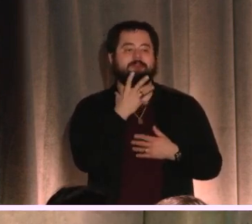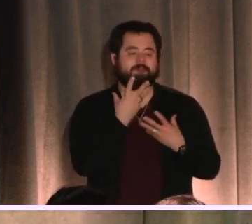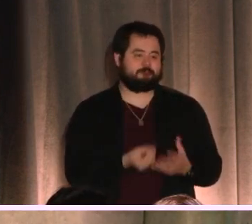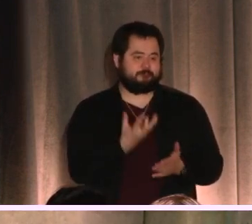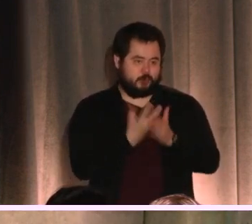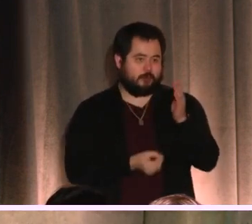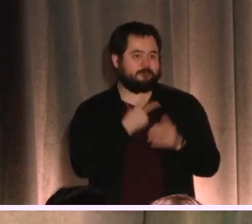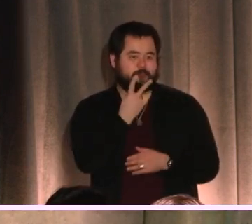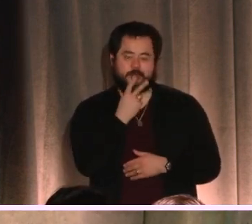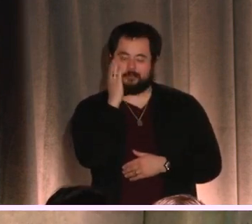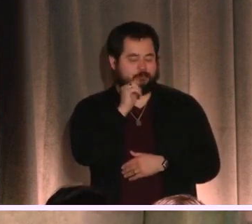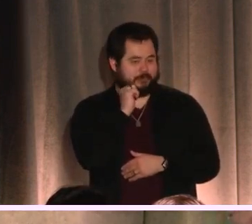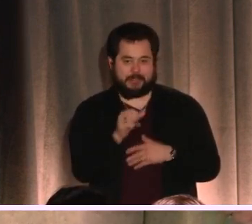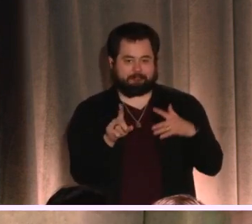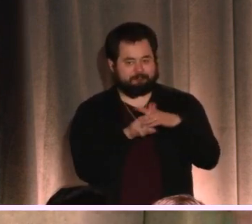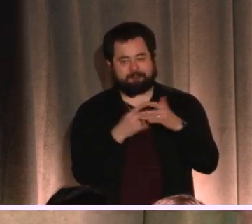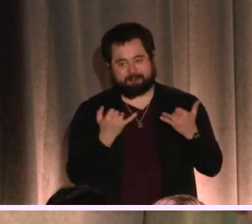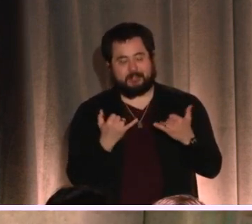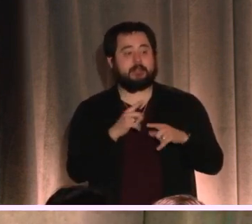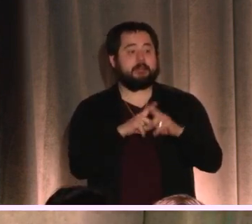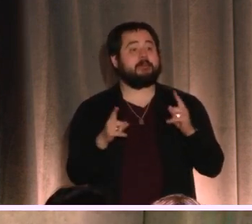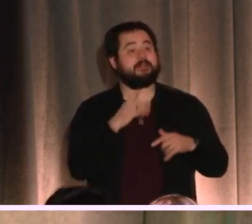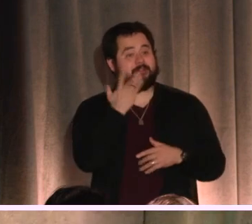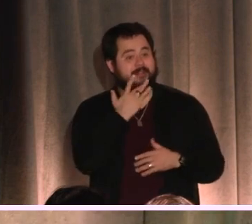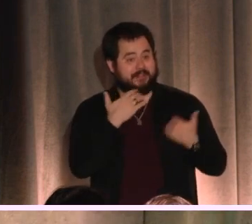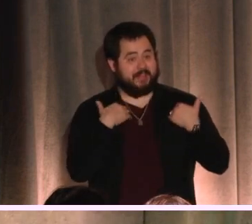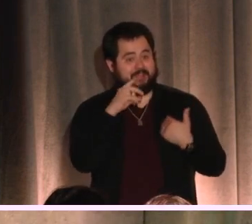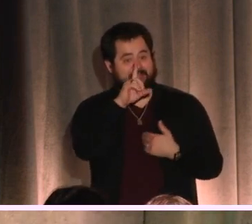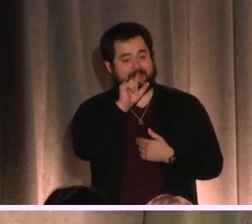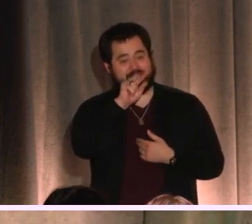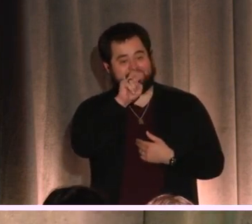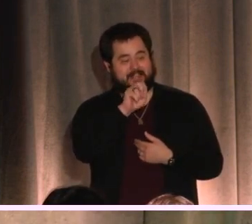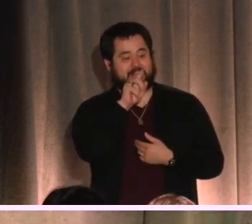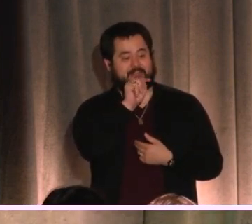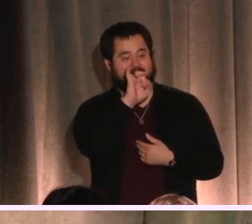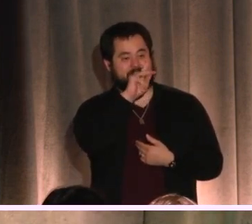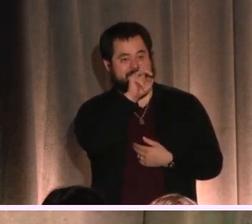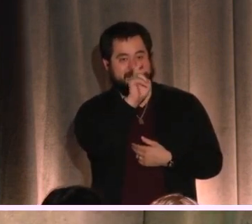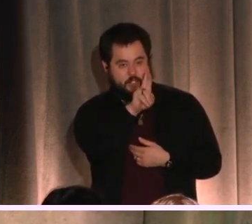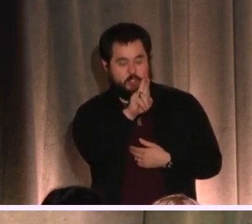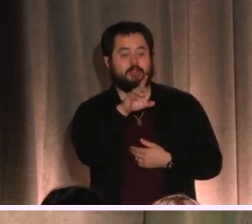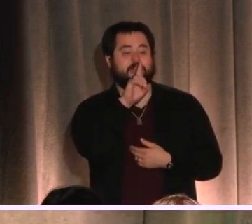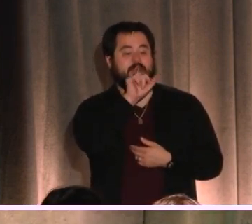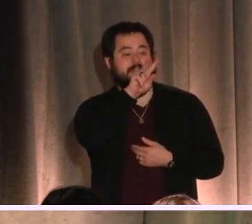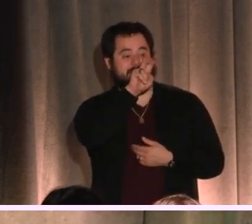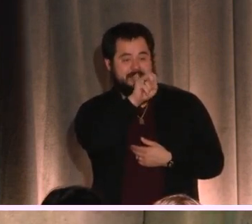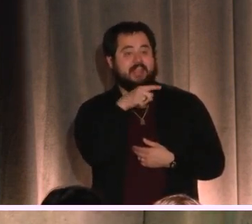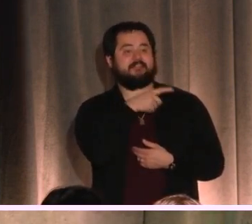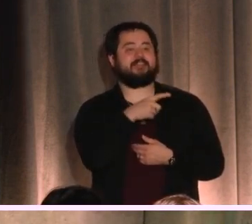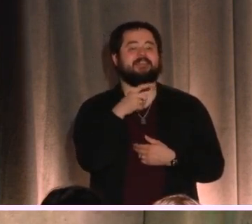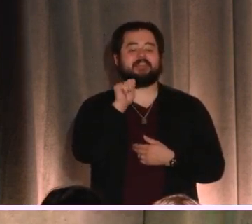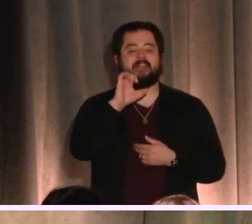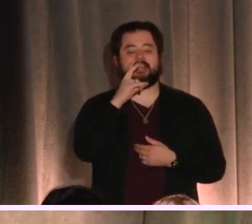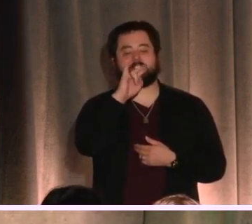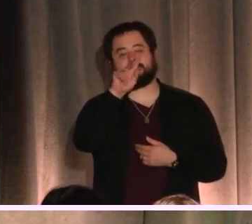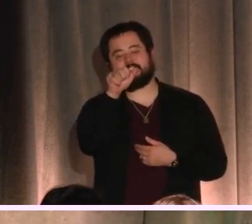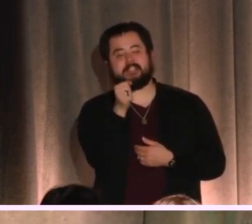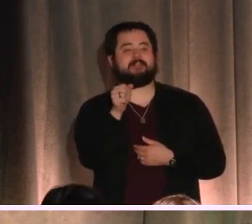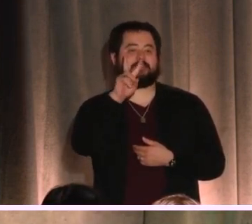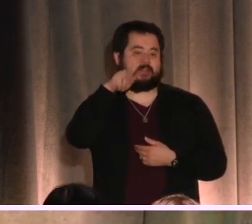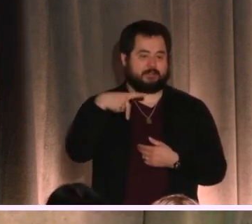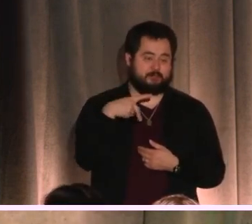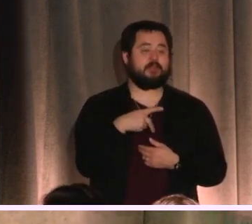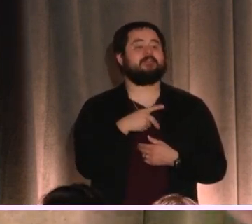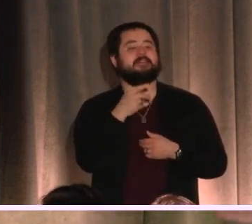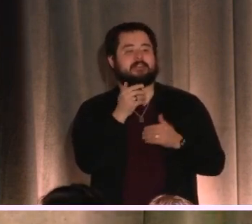we luckily have Dave Tinker, who has agreed to fill in. Dave is the Achieva's Vice President of